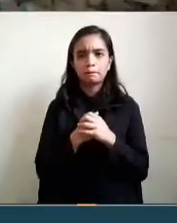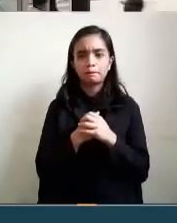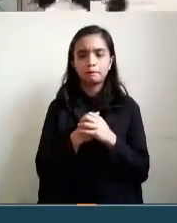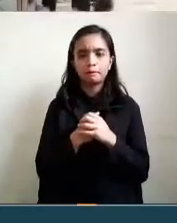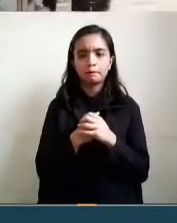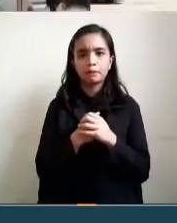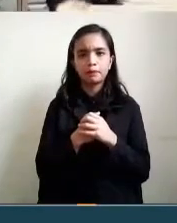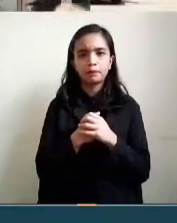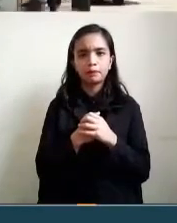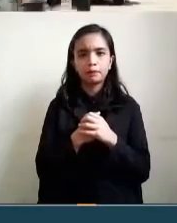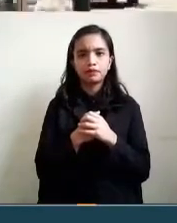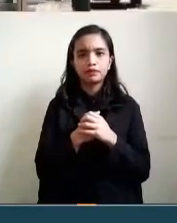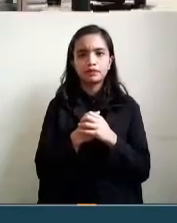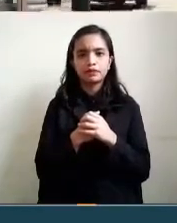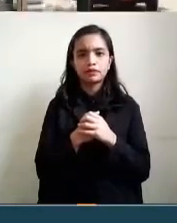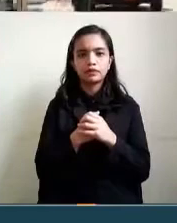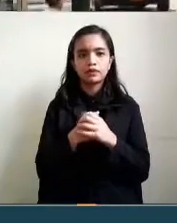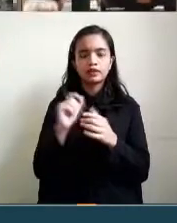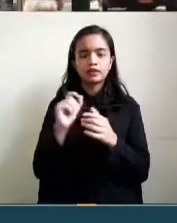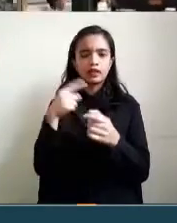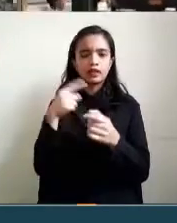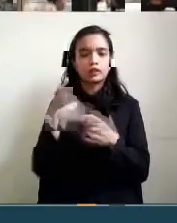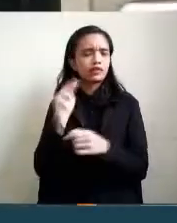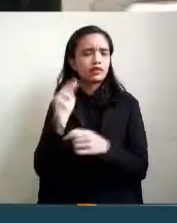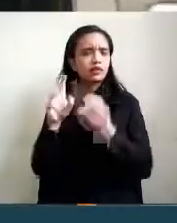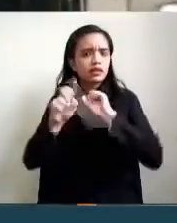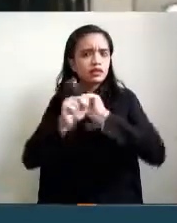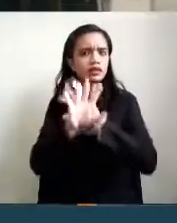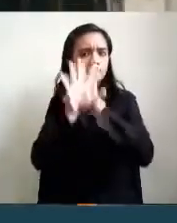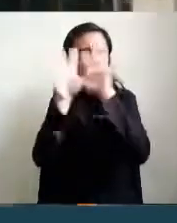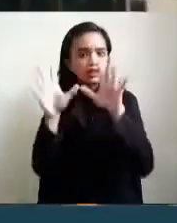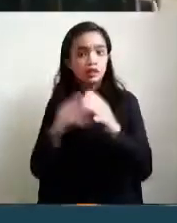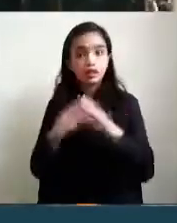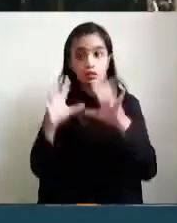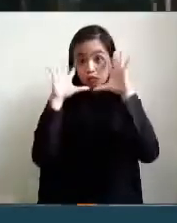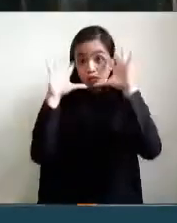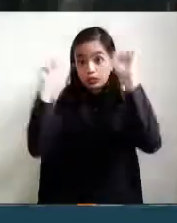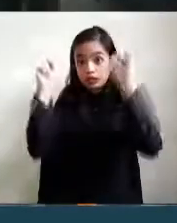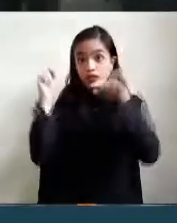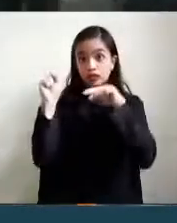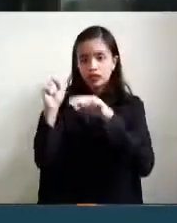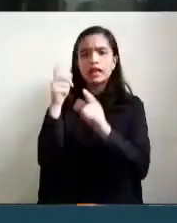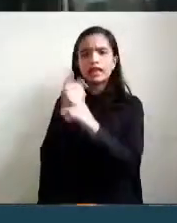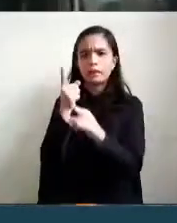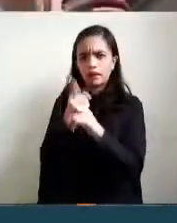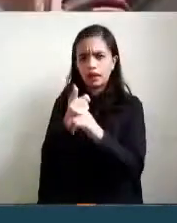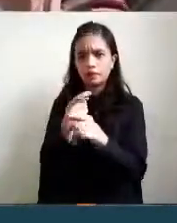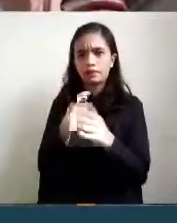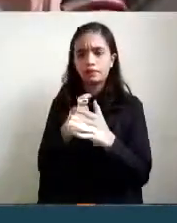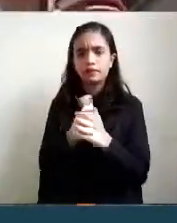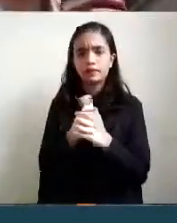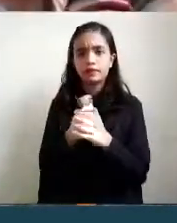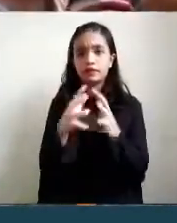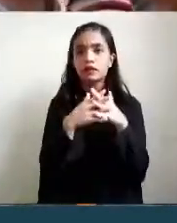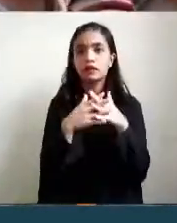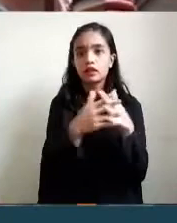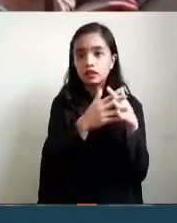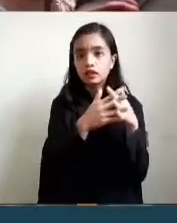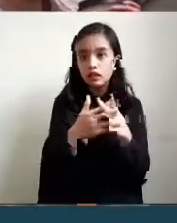Well, first of all, let me clarify that. I think, well, the president actually is right that the United States has